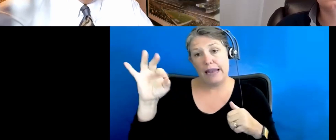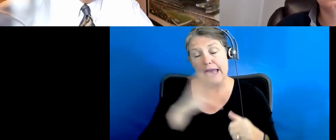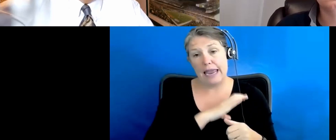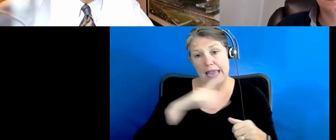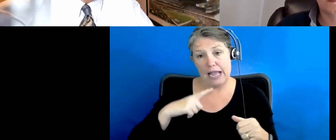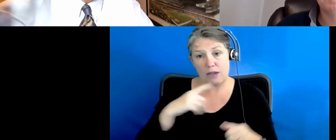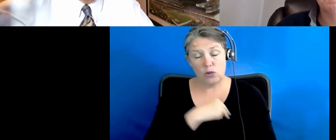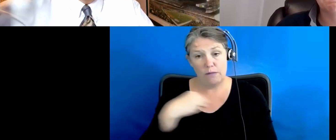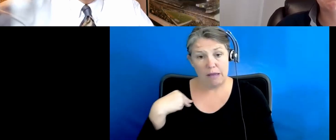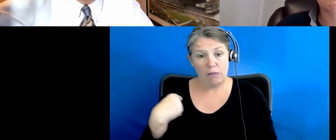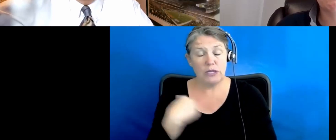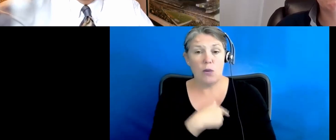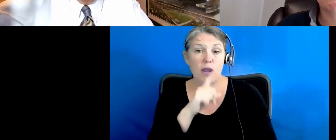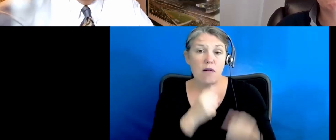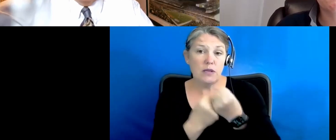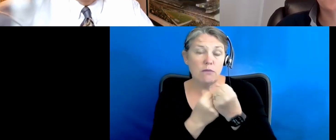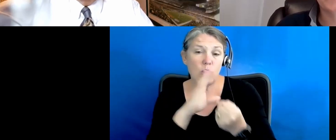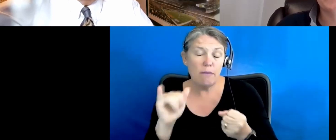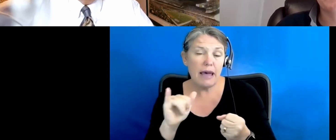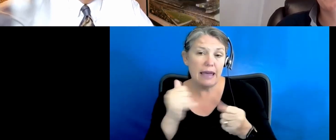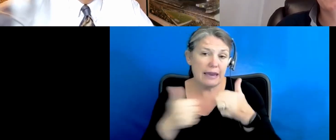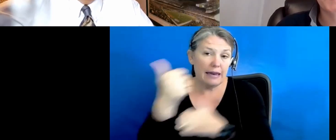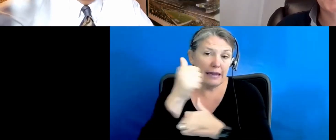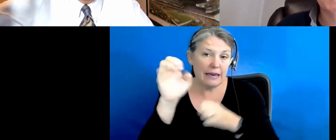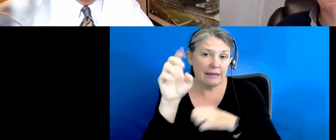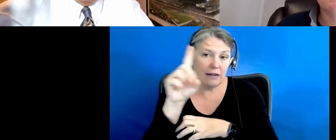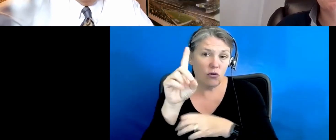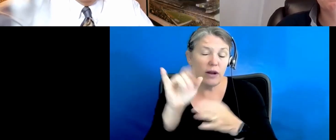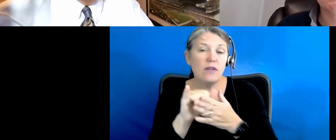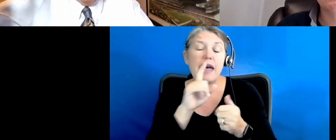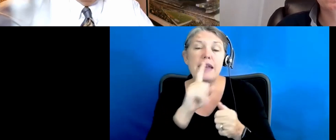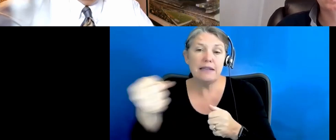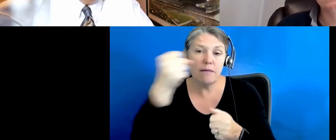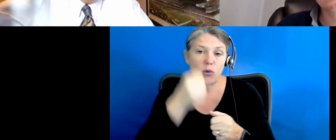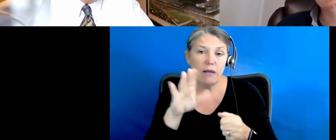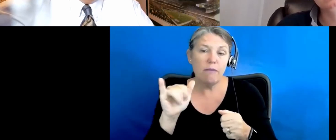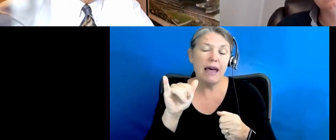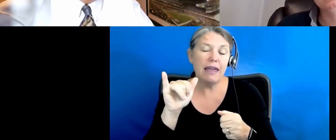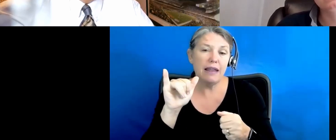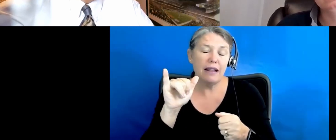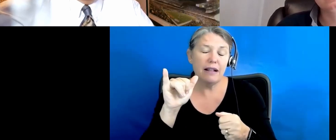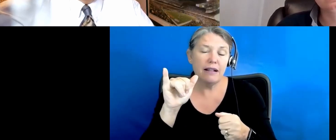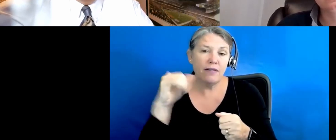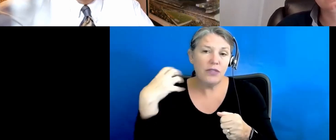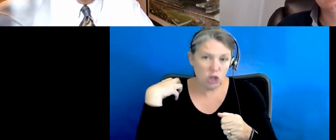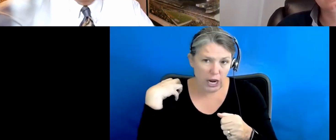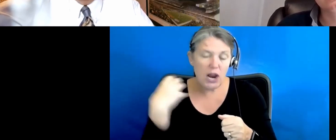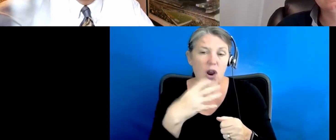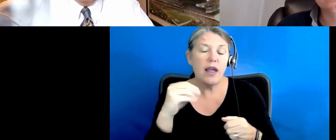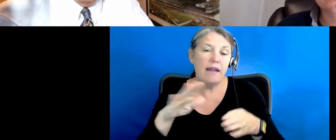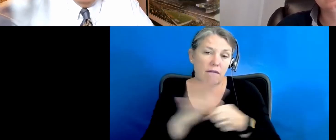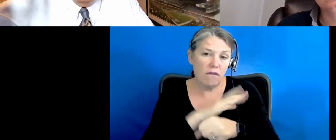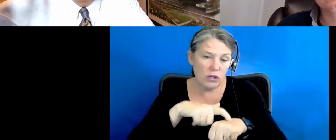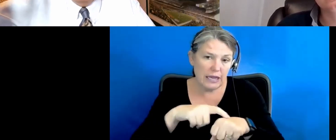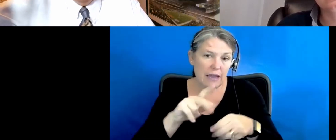members, and we are supported by an executive director that's appointed by the chair and a full-time professional staff